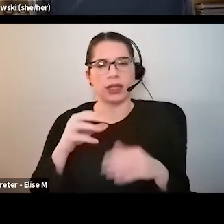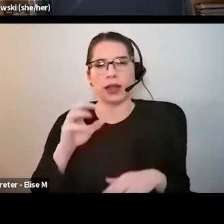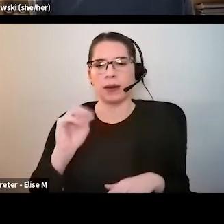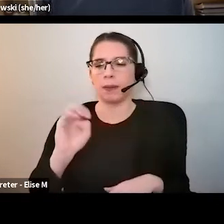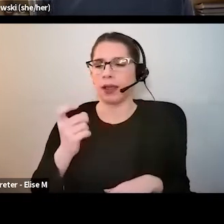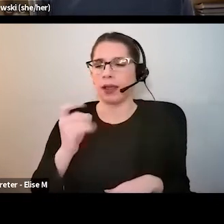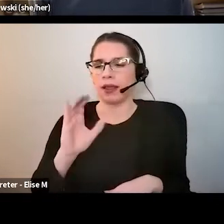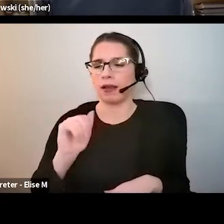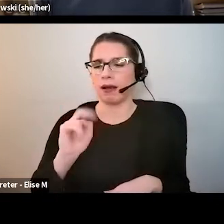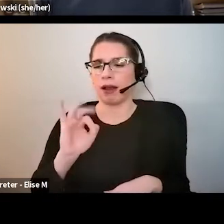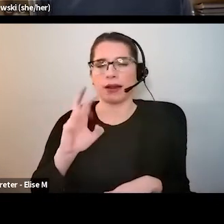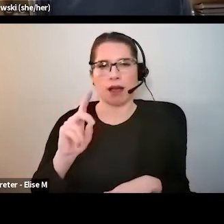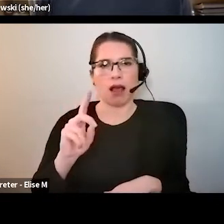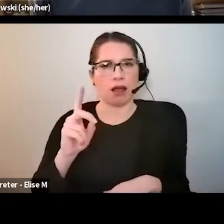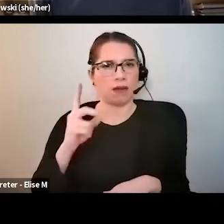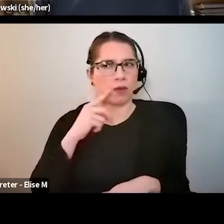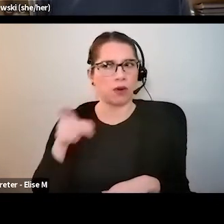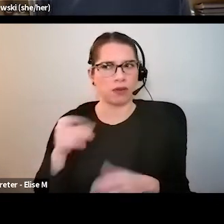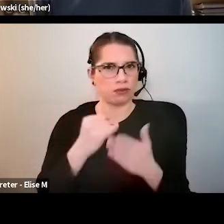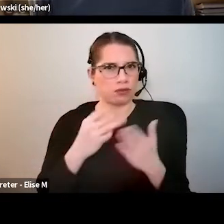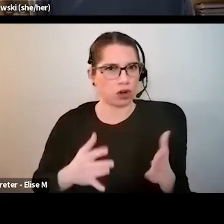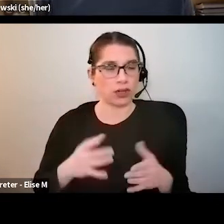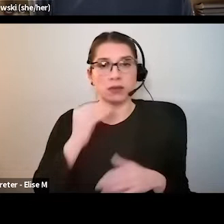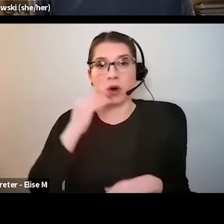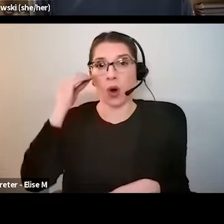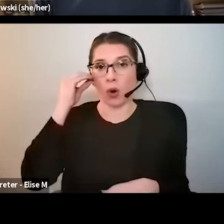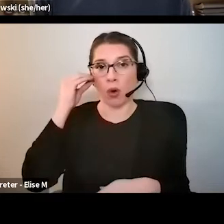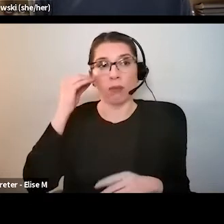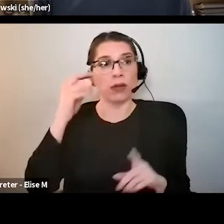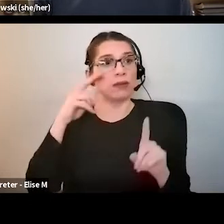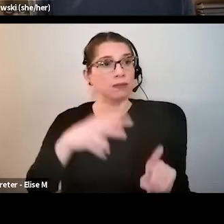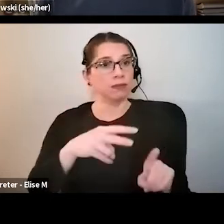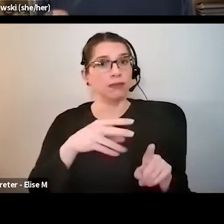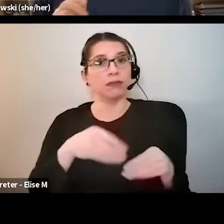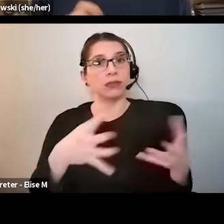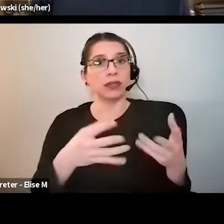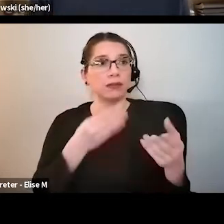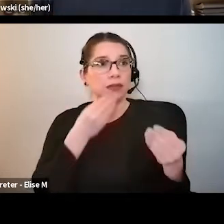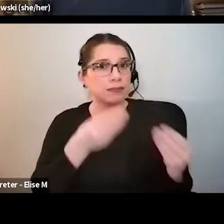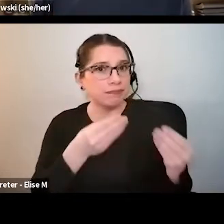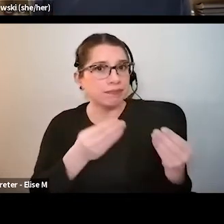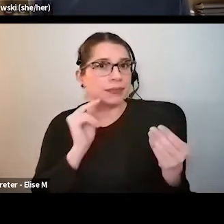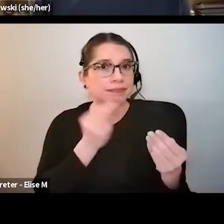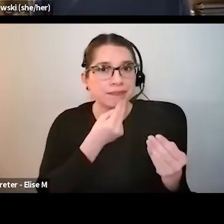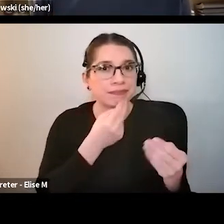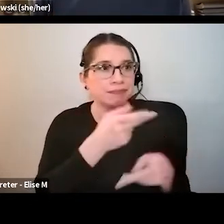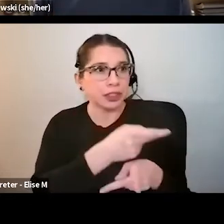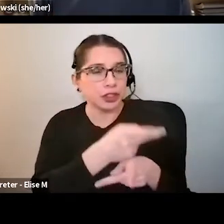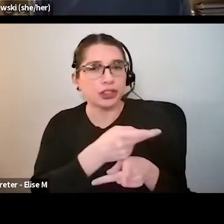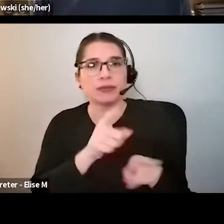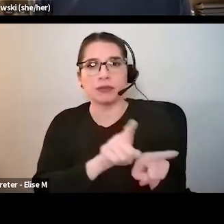artists. The home is seen as a place that provides sustenance and care while nurturing community and